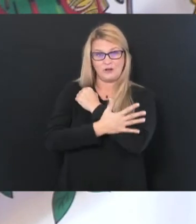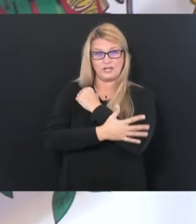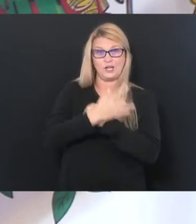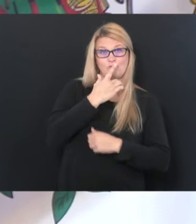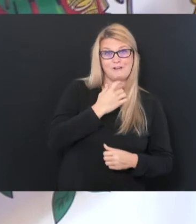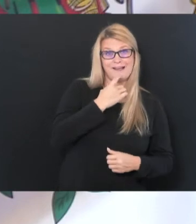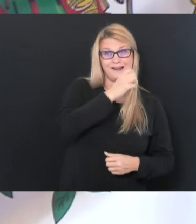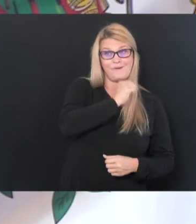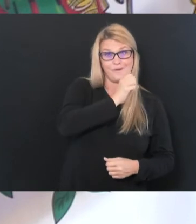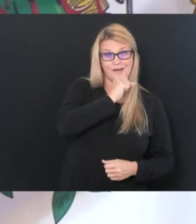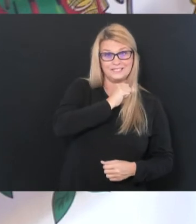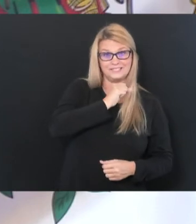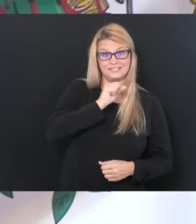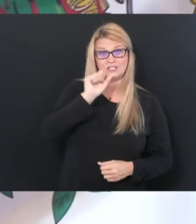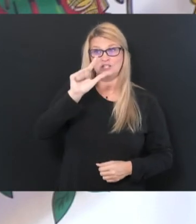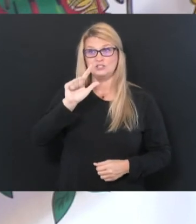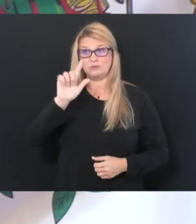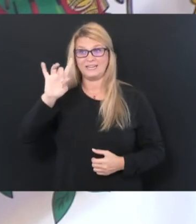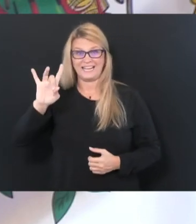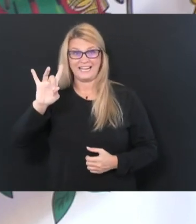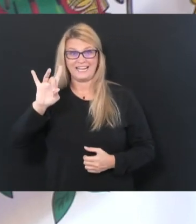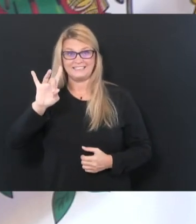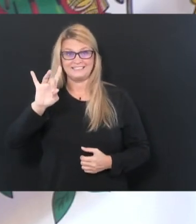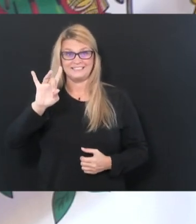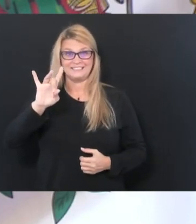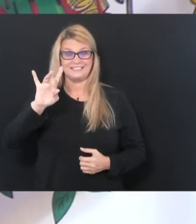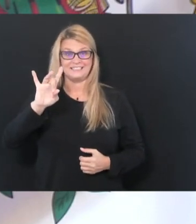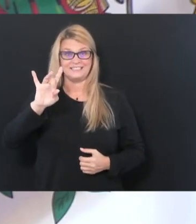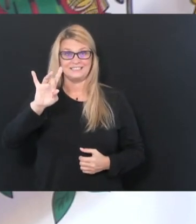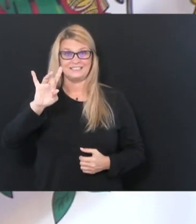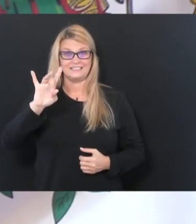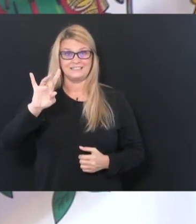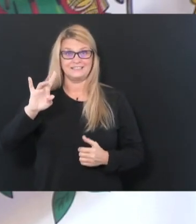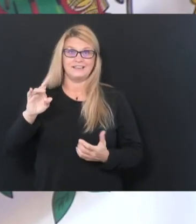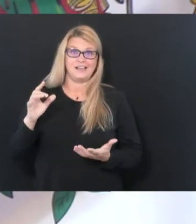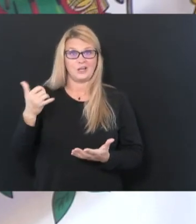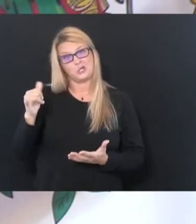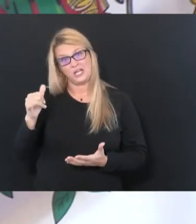the orange and 28 counties that aren't in that category.